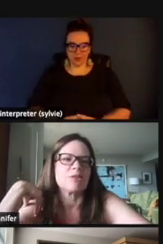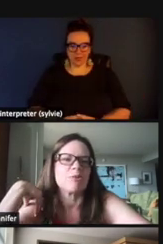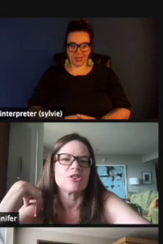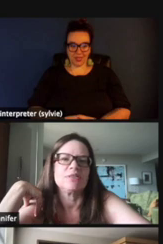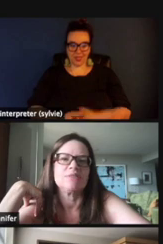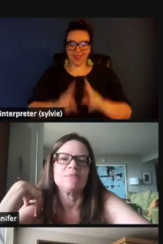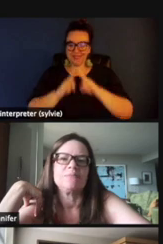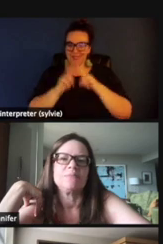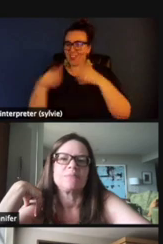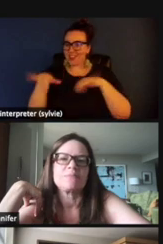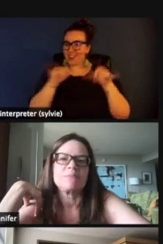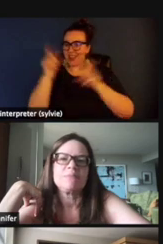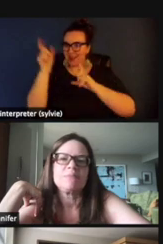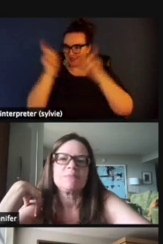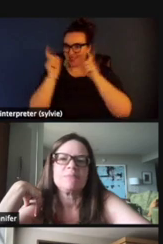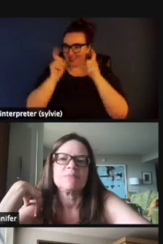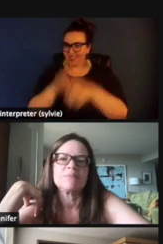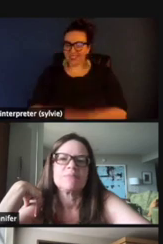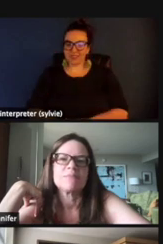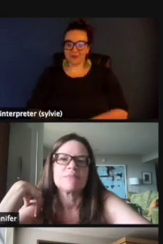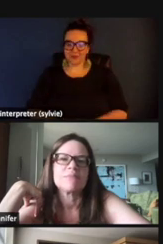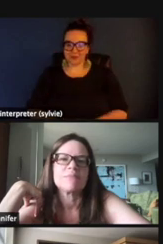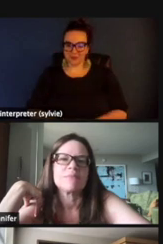common expression.